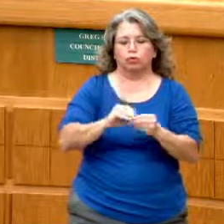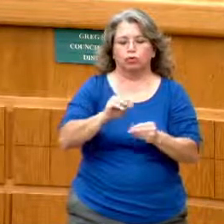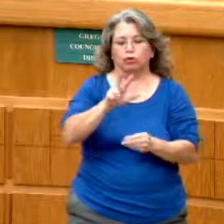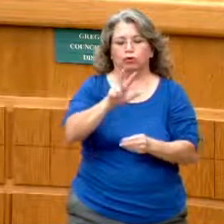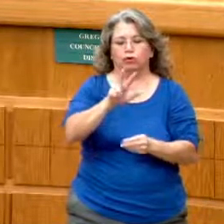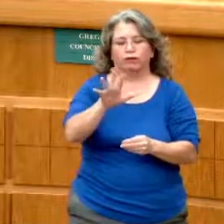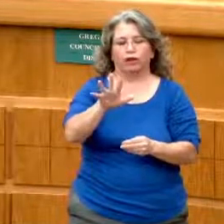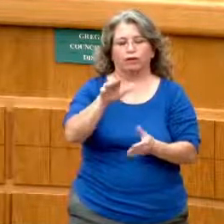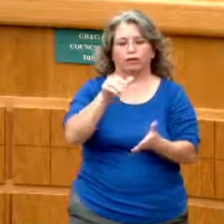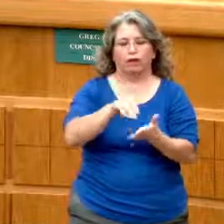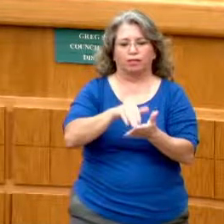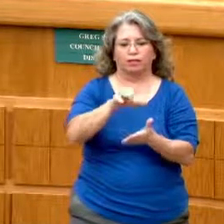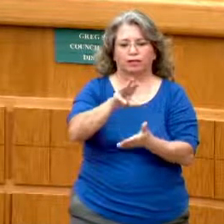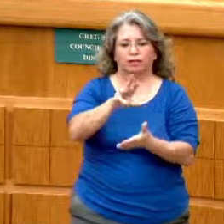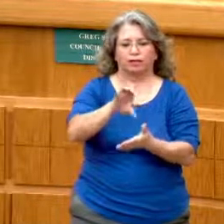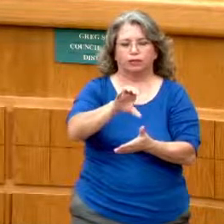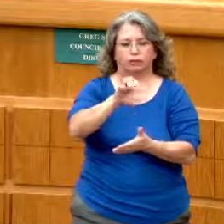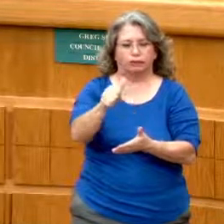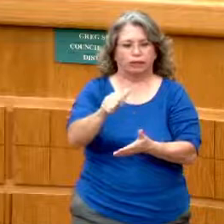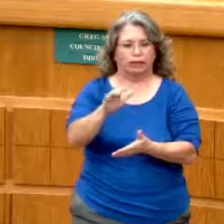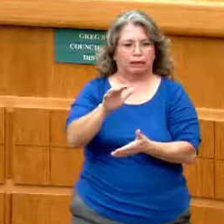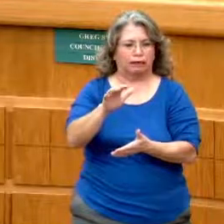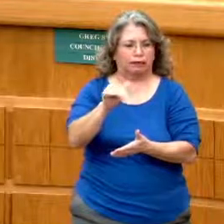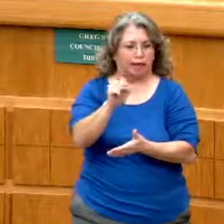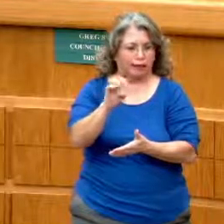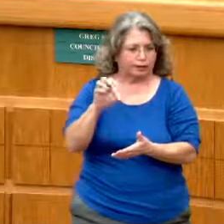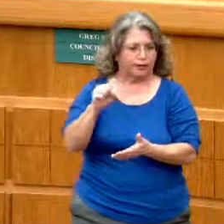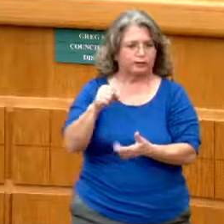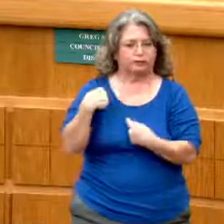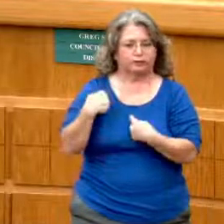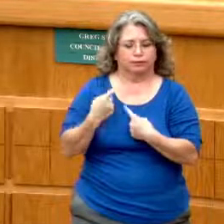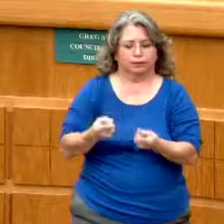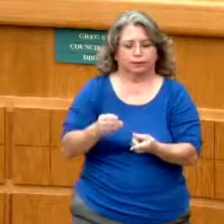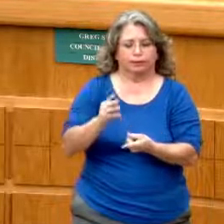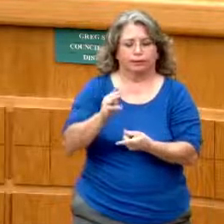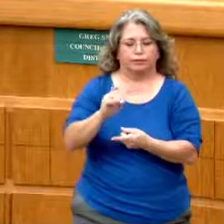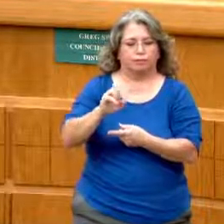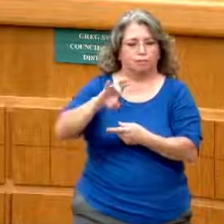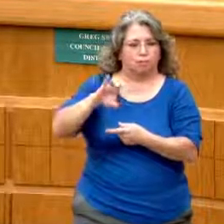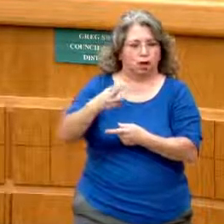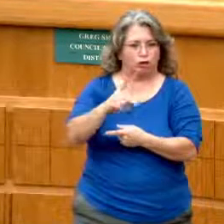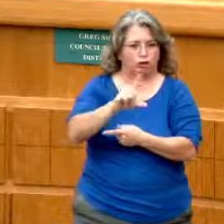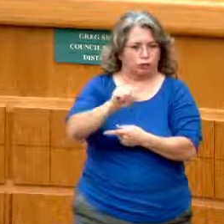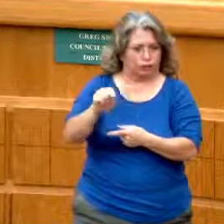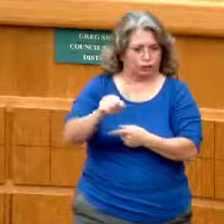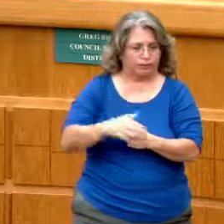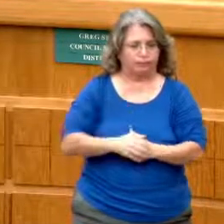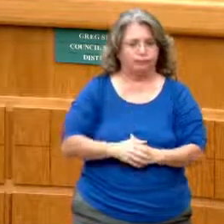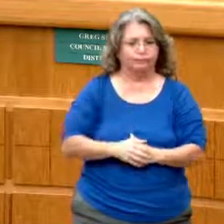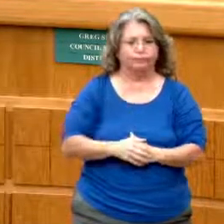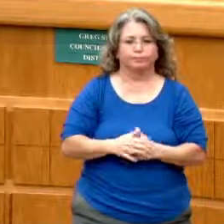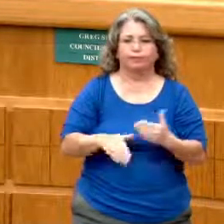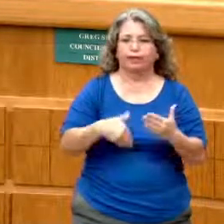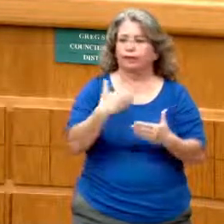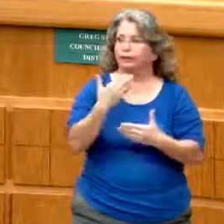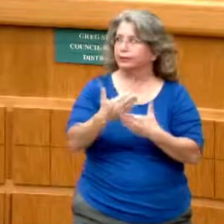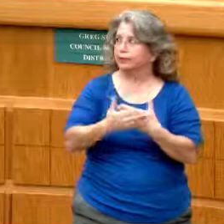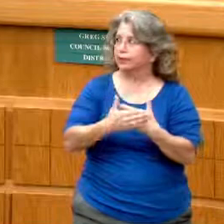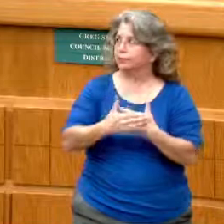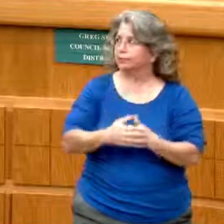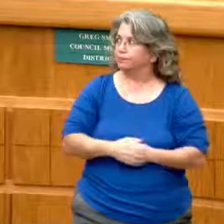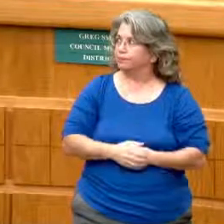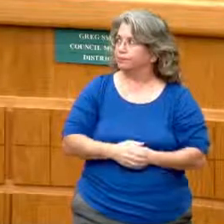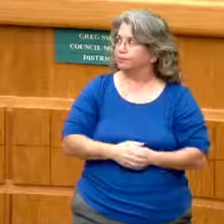35,610 cases of COVID-19 since March of 2020. Next slide, please.